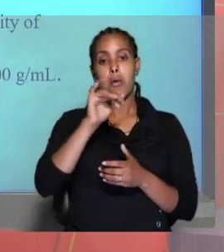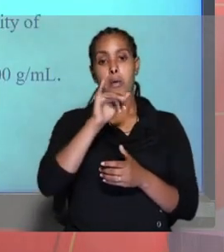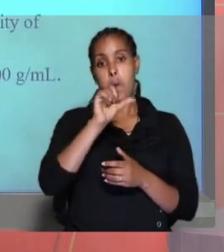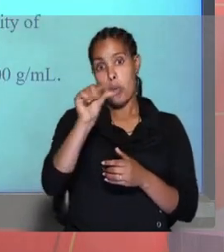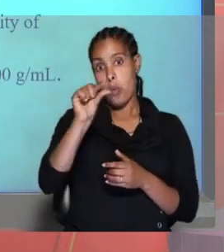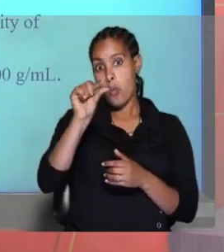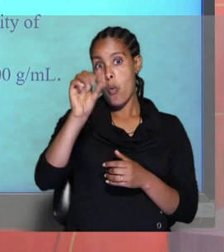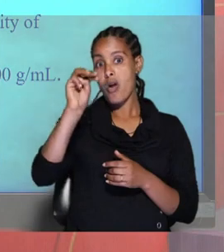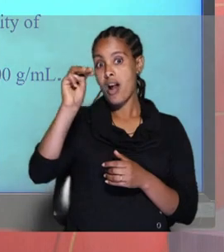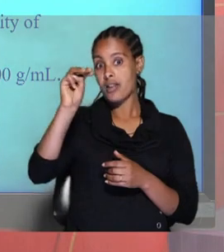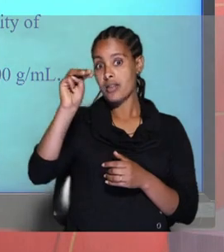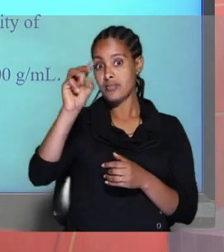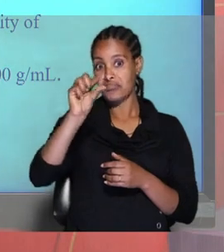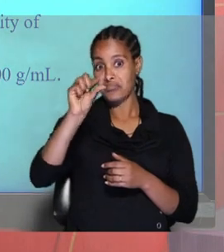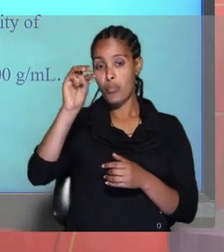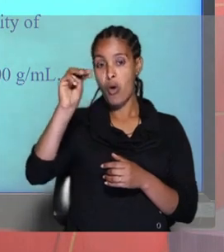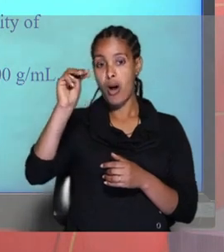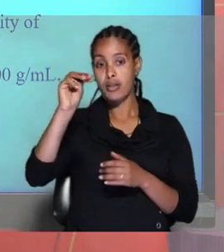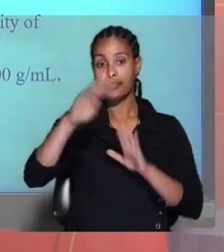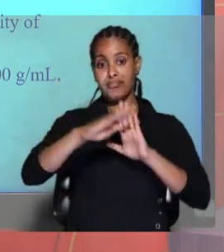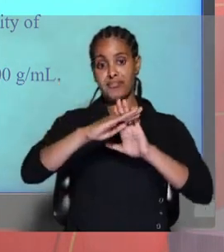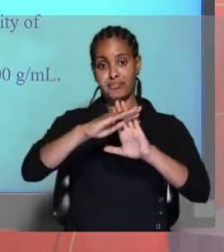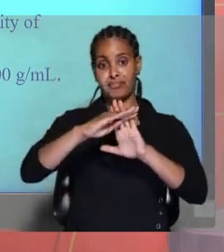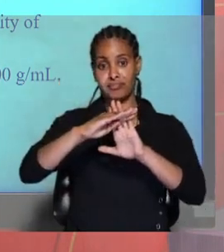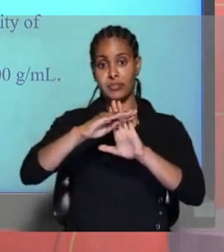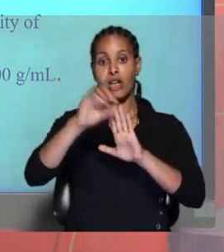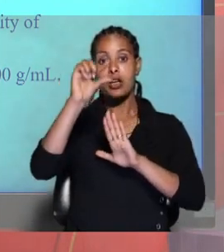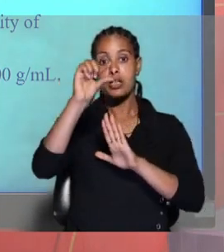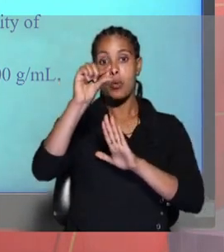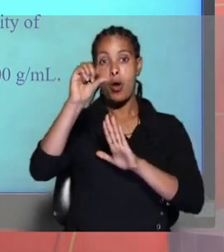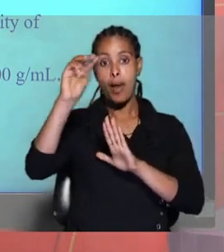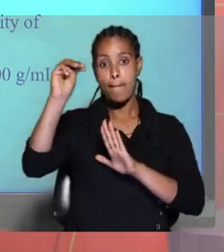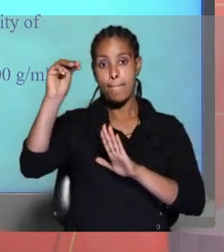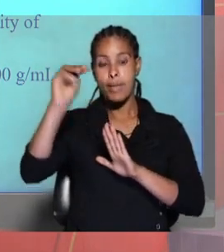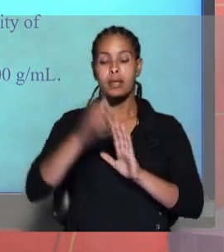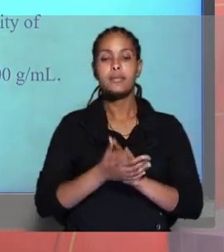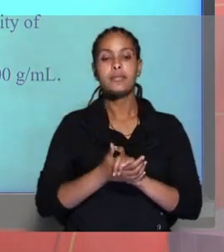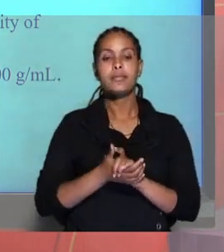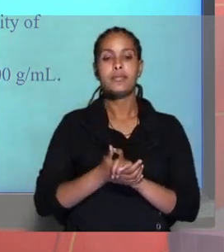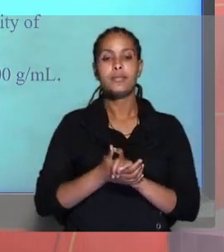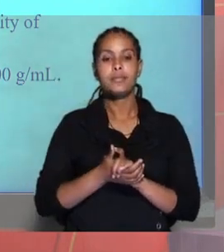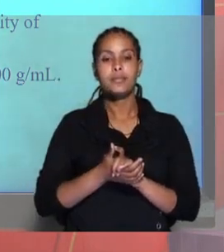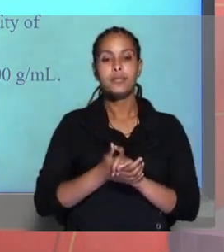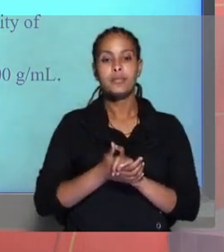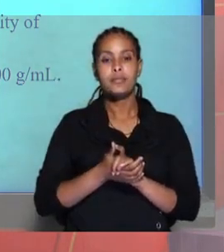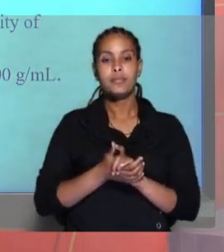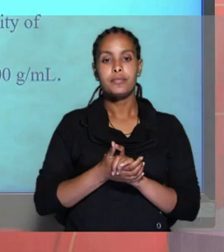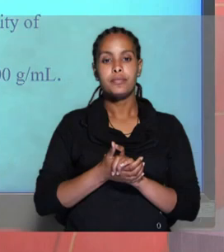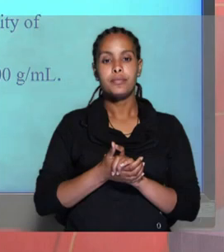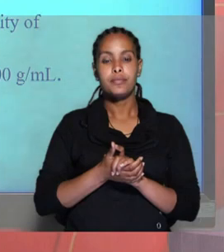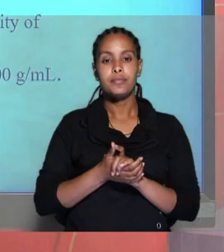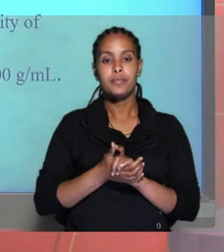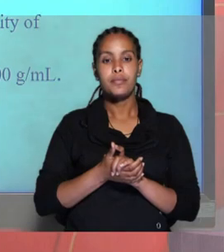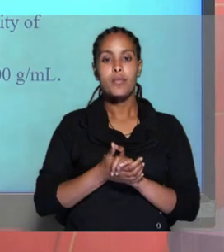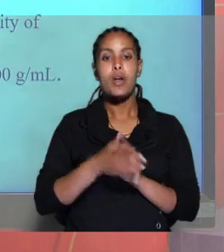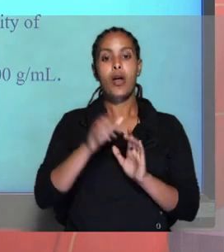Molality, denoted by the symbol small m, molality of the solution.